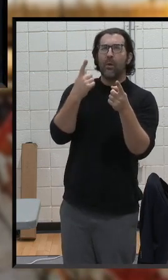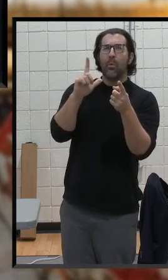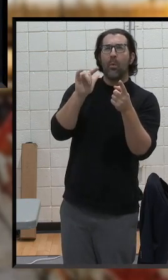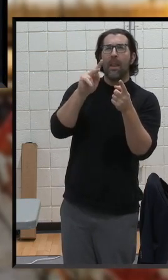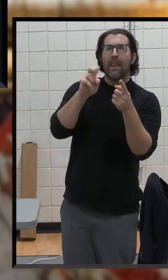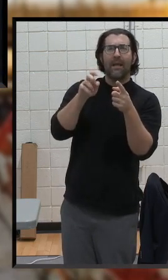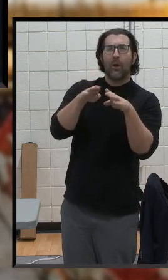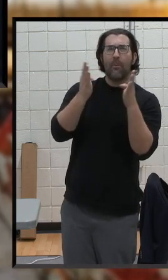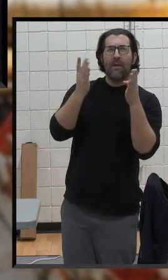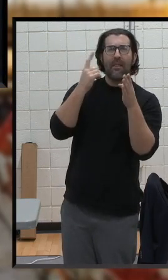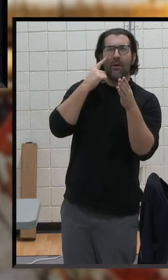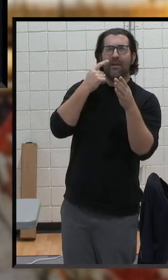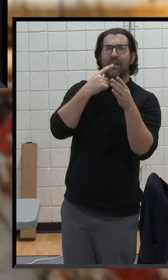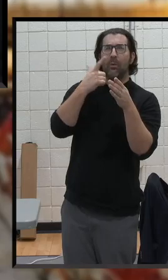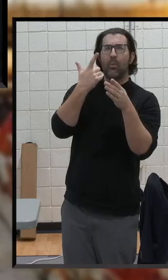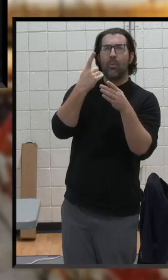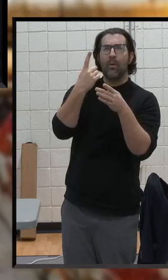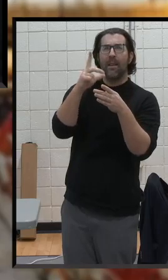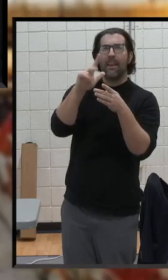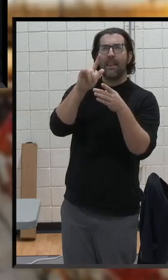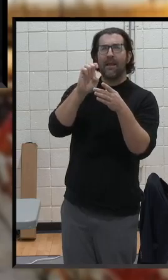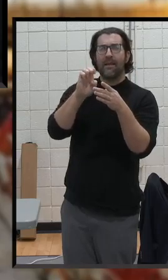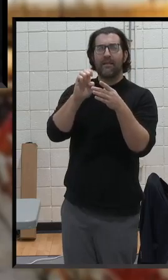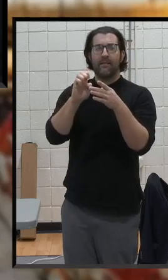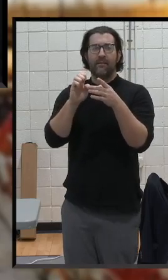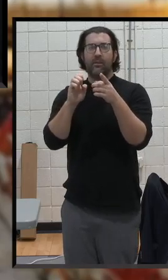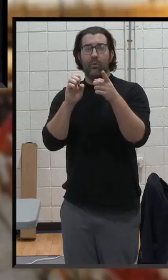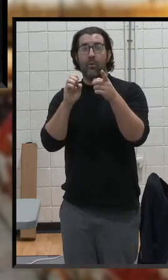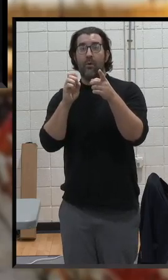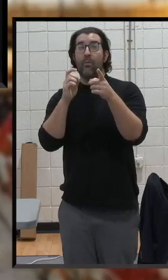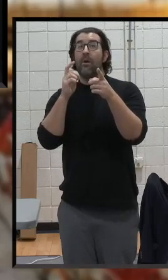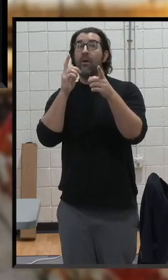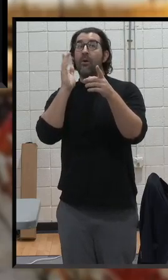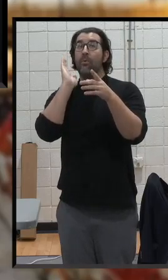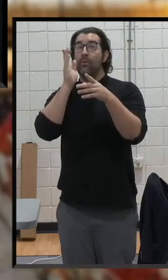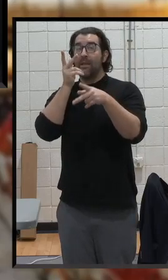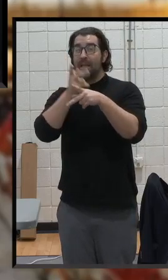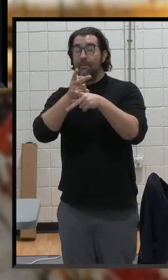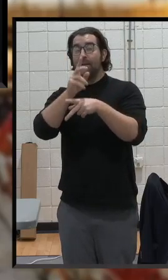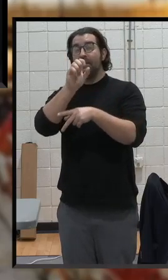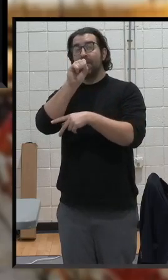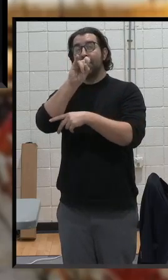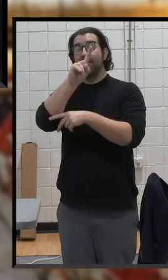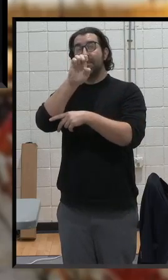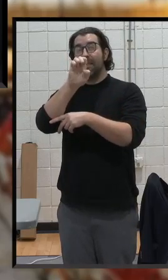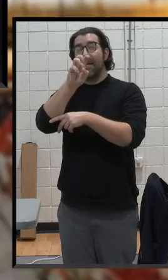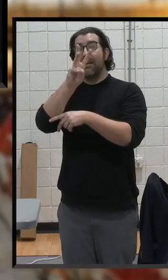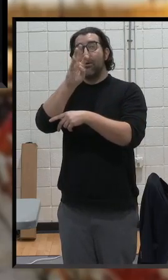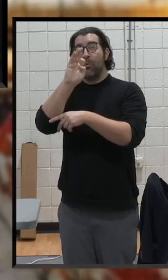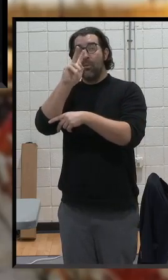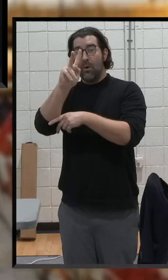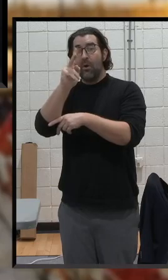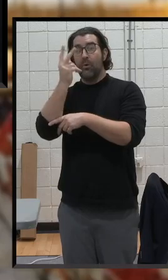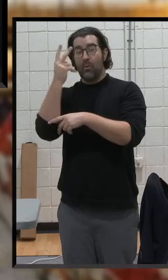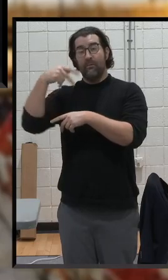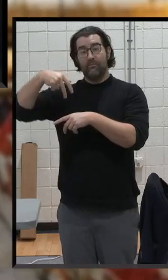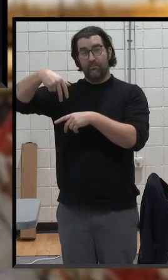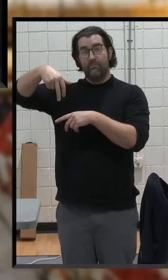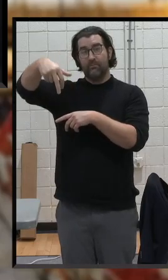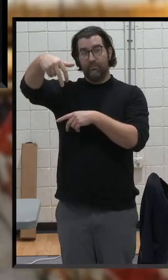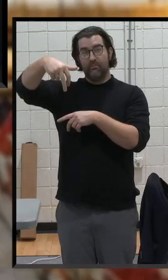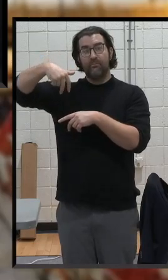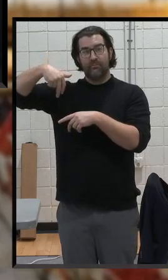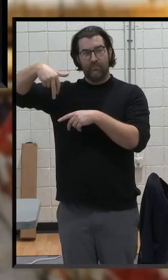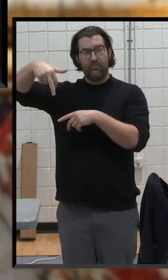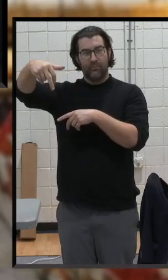We are at the moment projecting to maintain sidewalks, one sidewalk at all time during